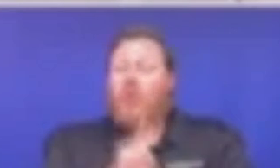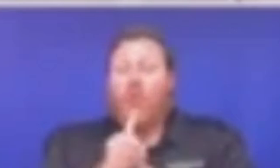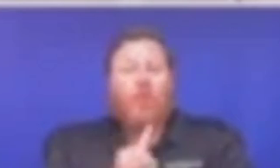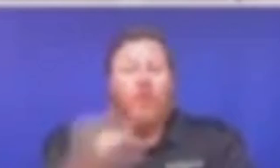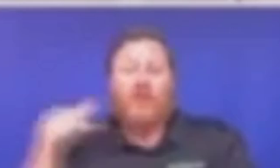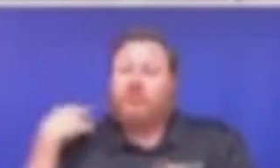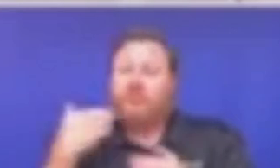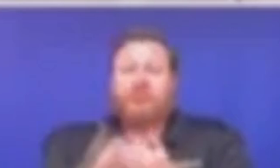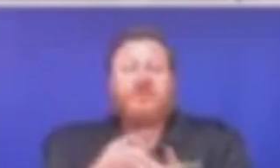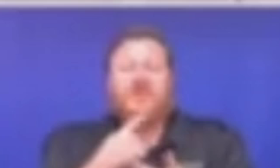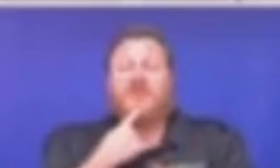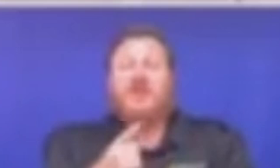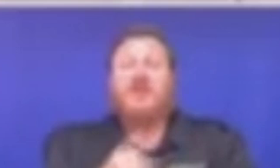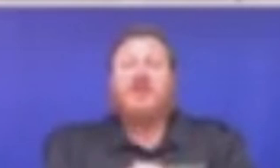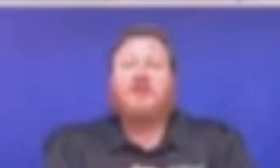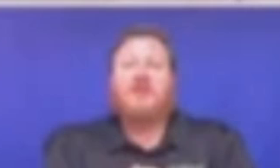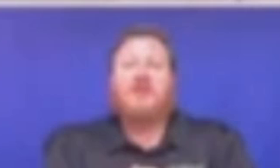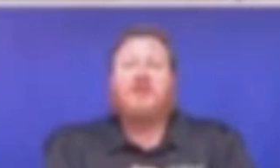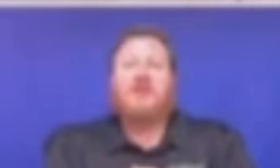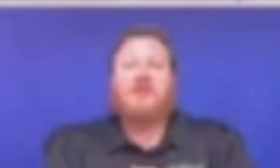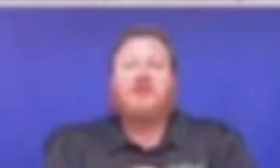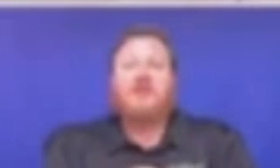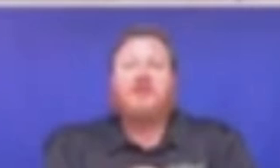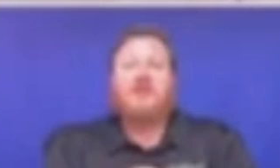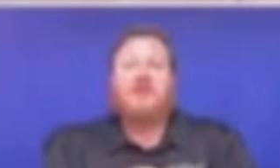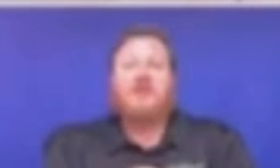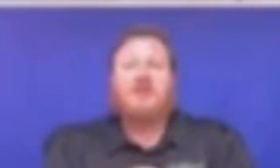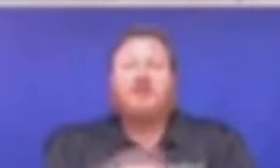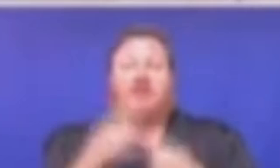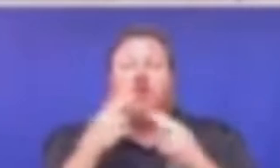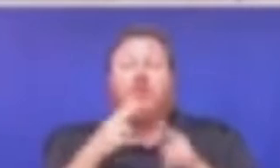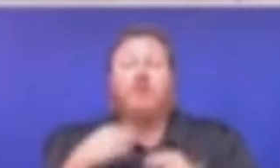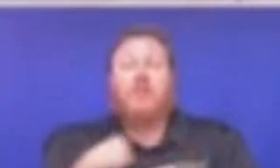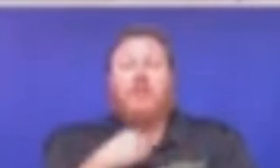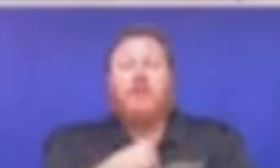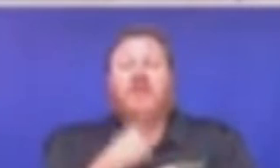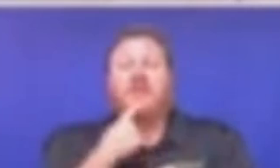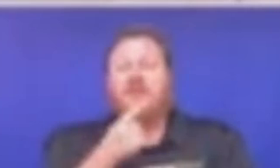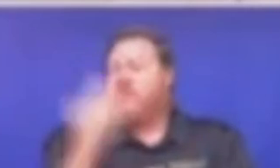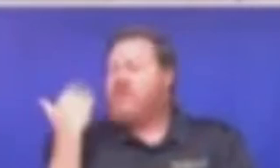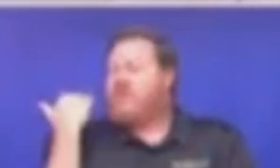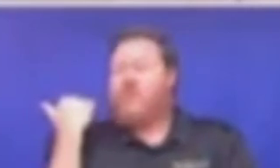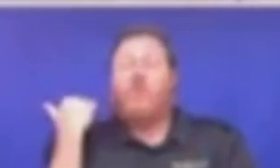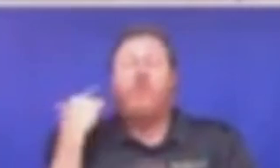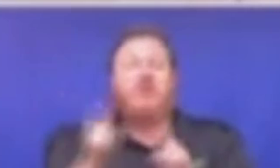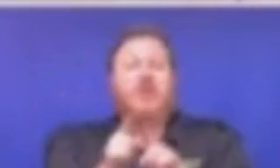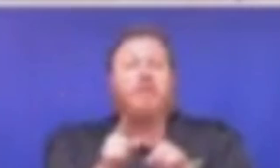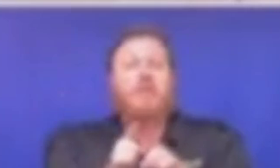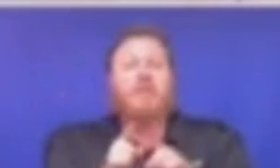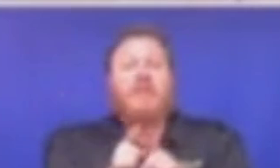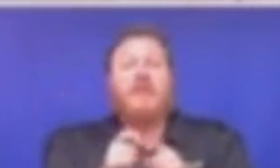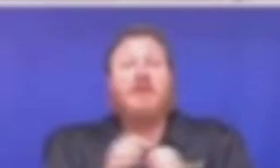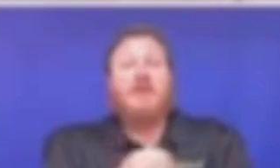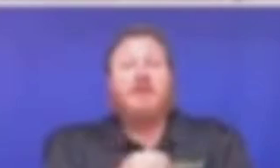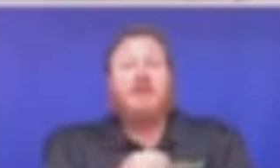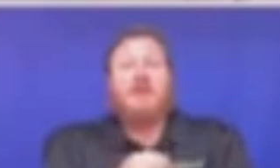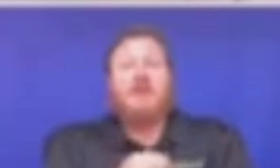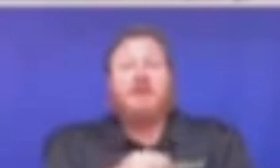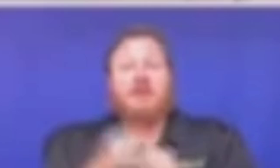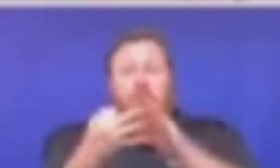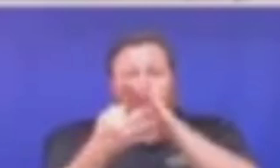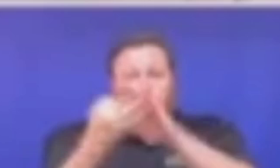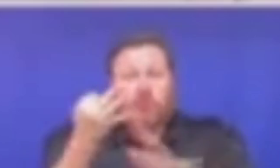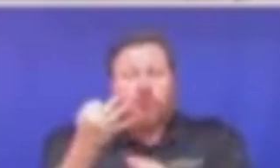that, as Honorable Member said earlier, that yes, we face a triple